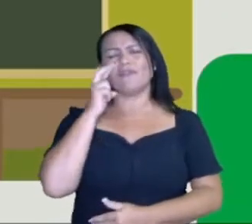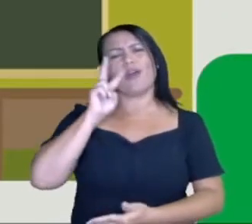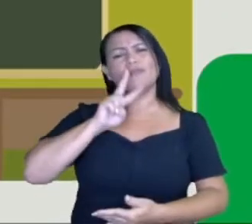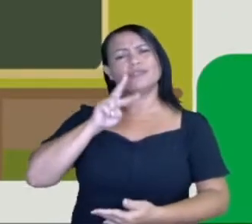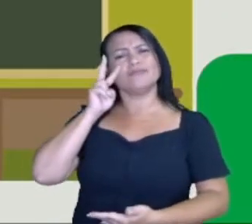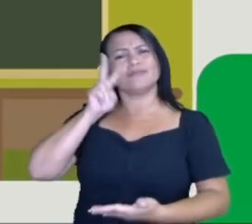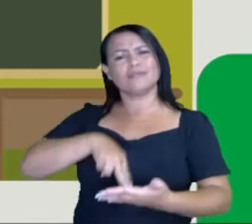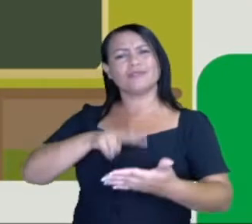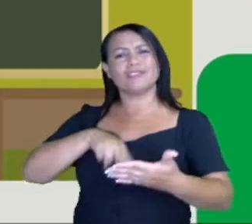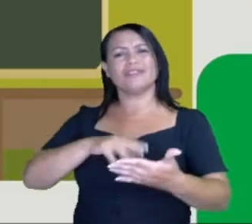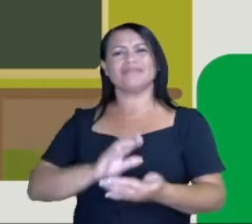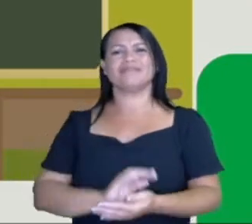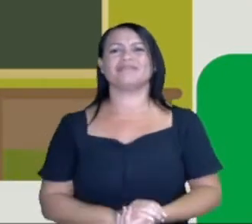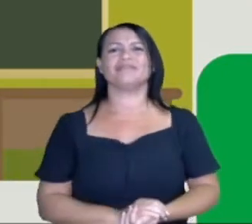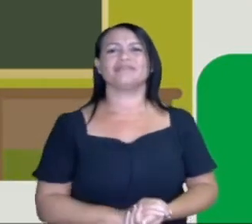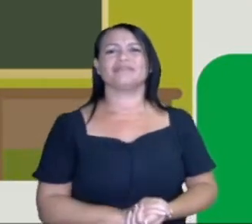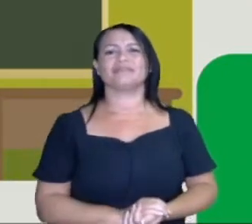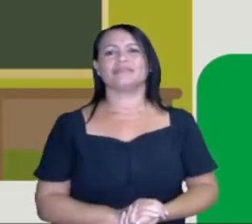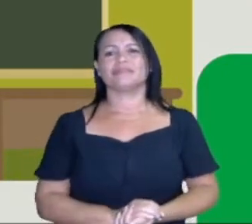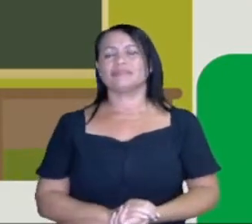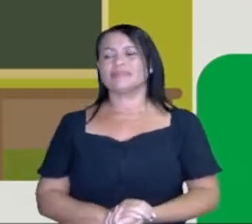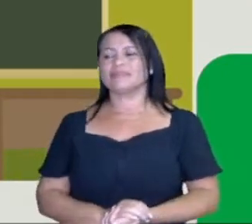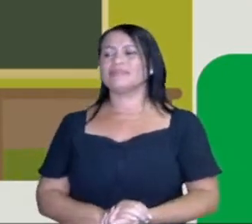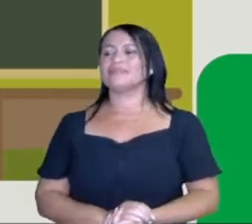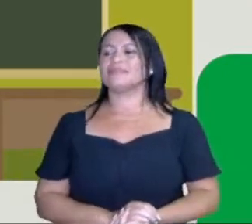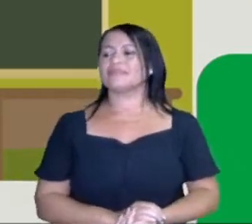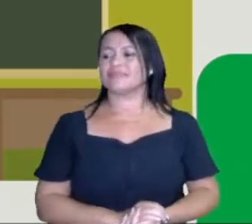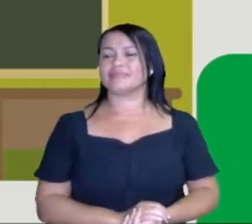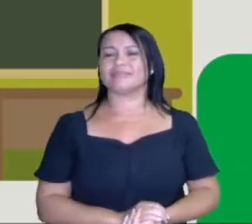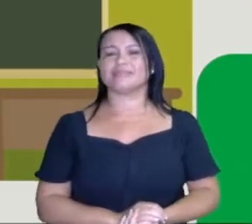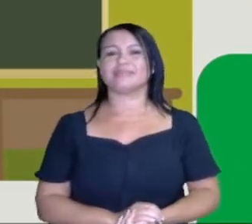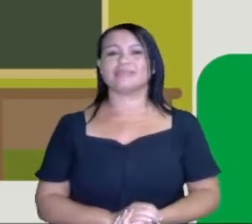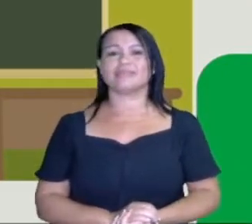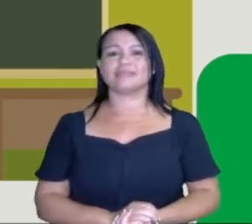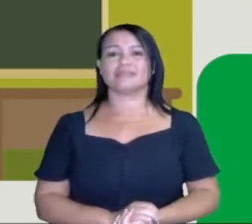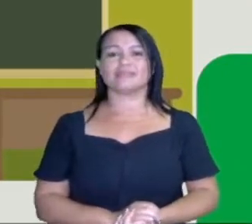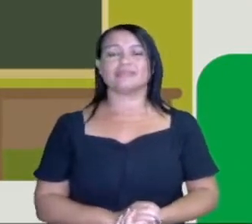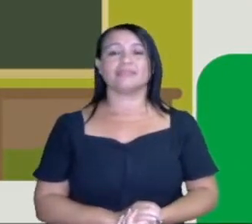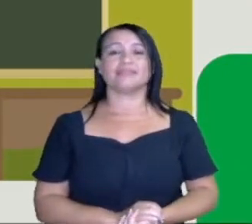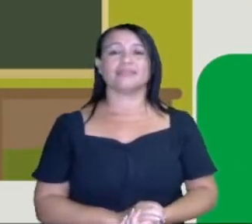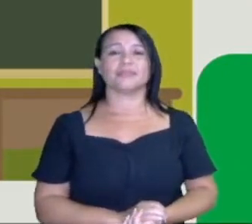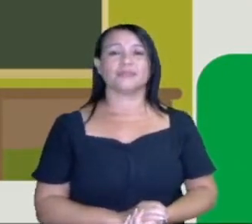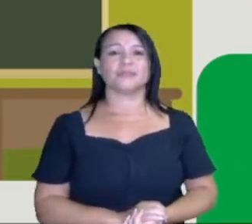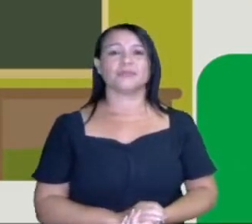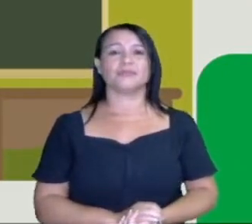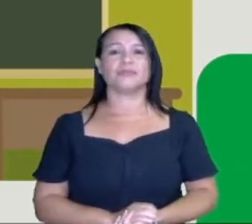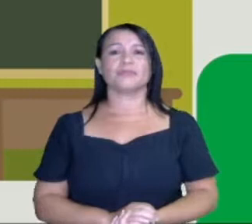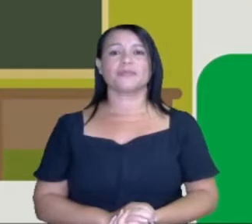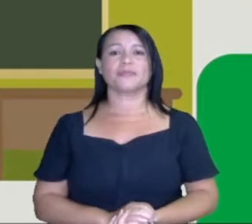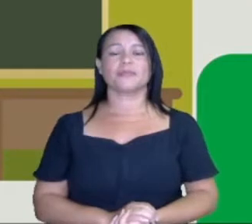interpretar? Test 1. The Teacher's Day.